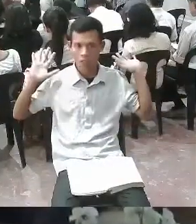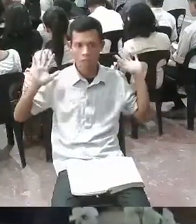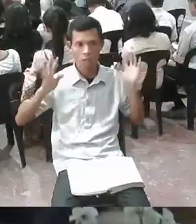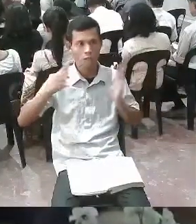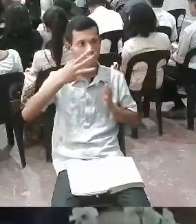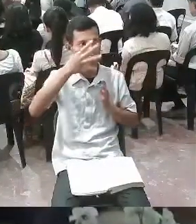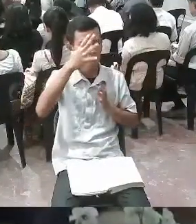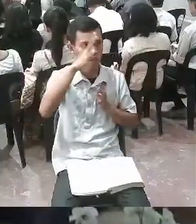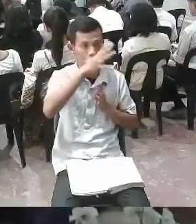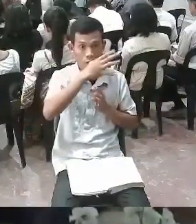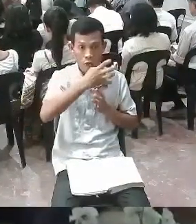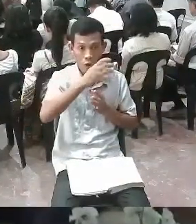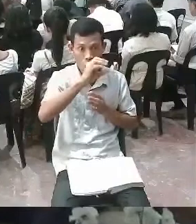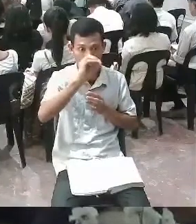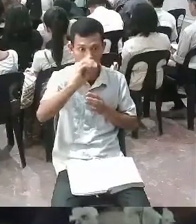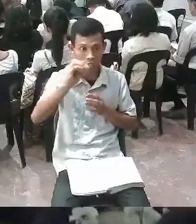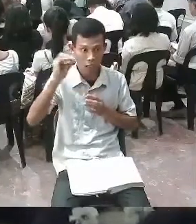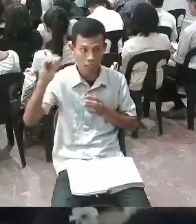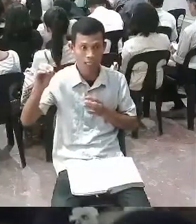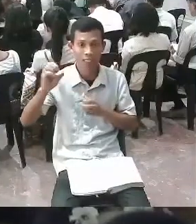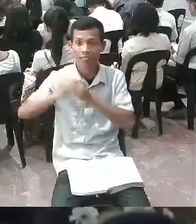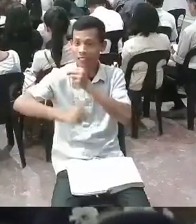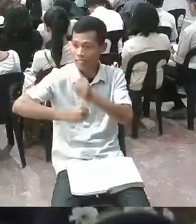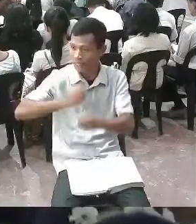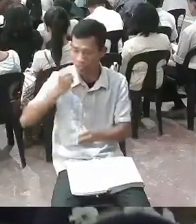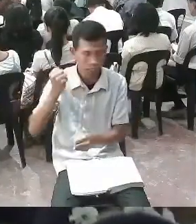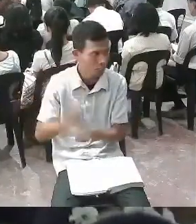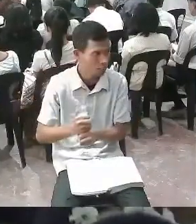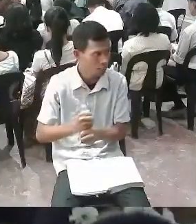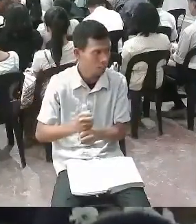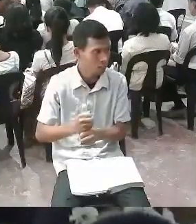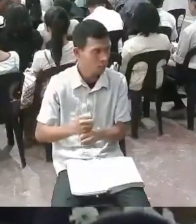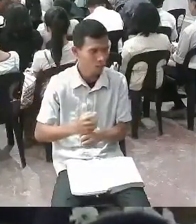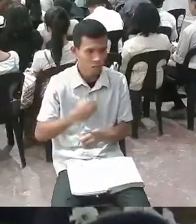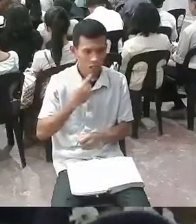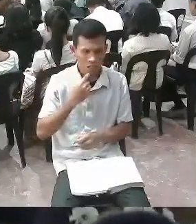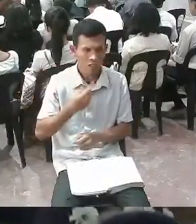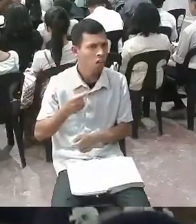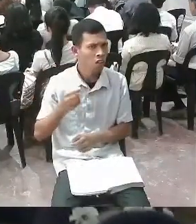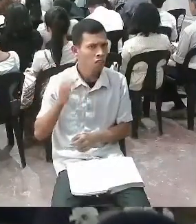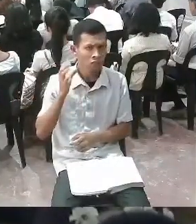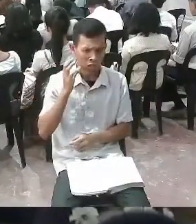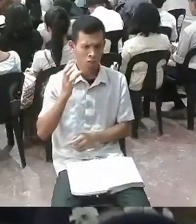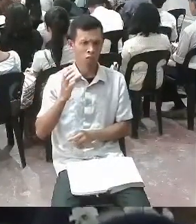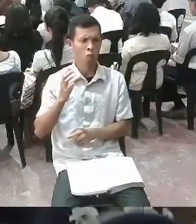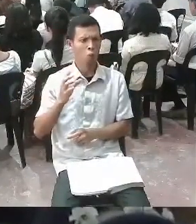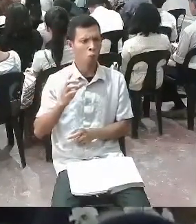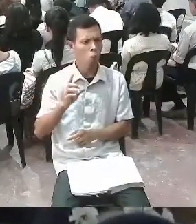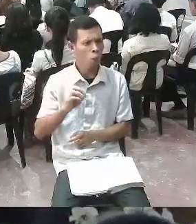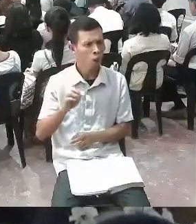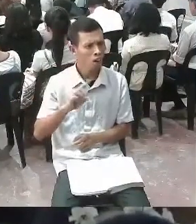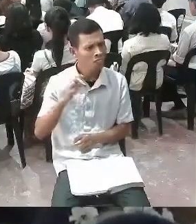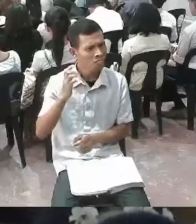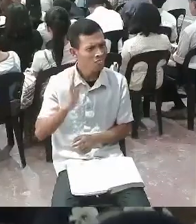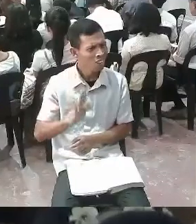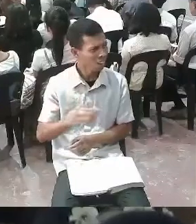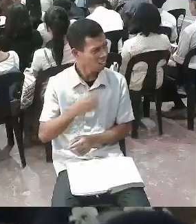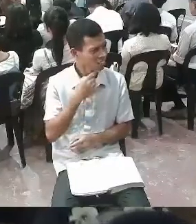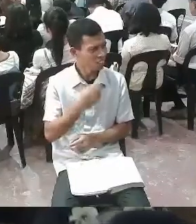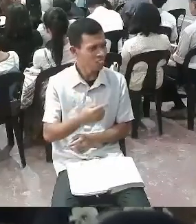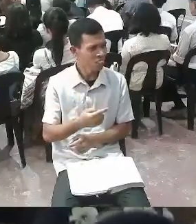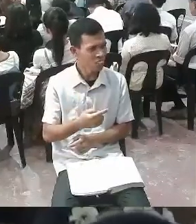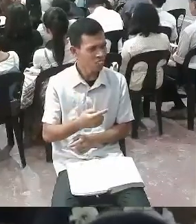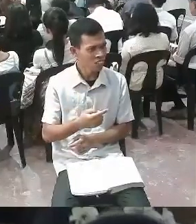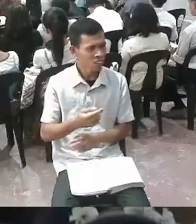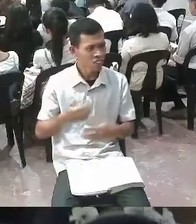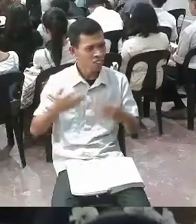years. And when I heard that, I said, I want to find out what God said.